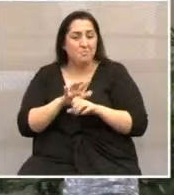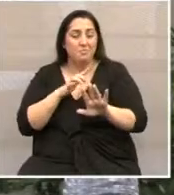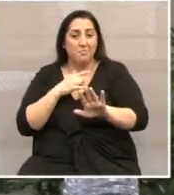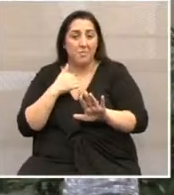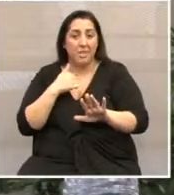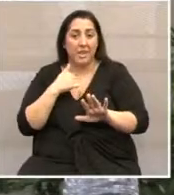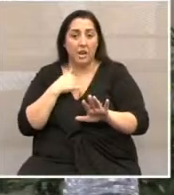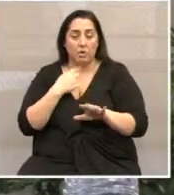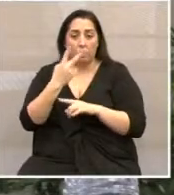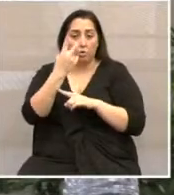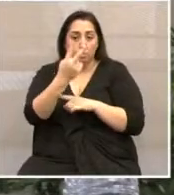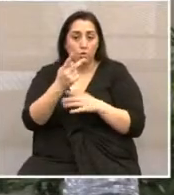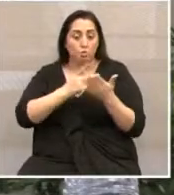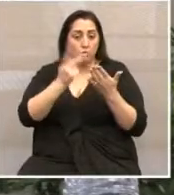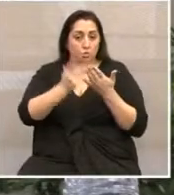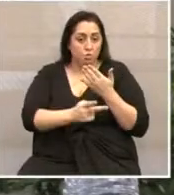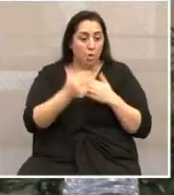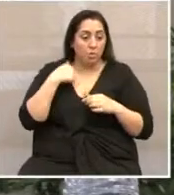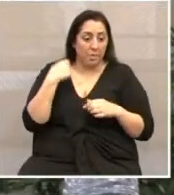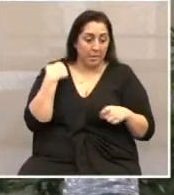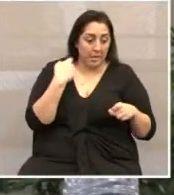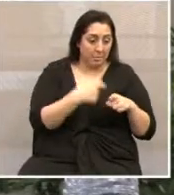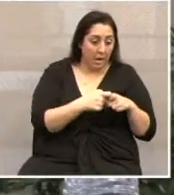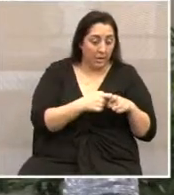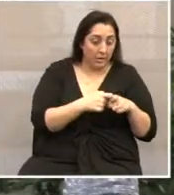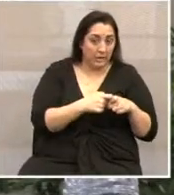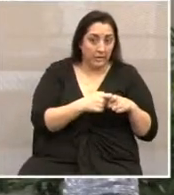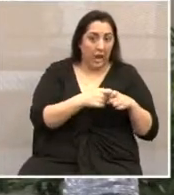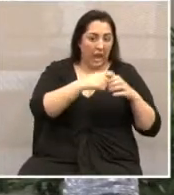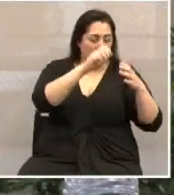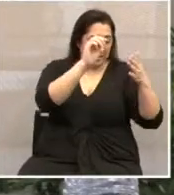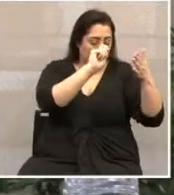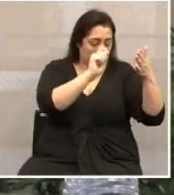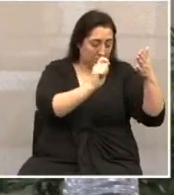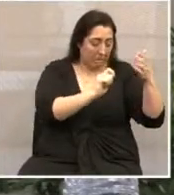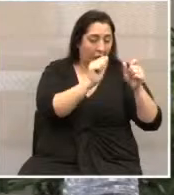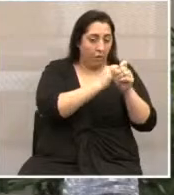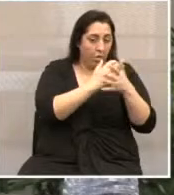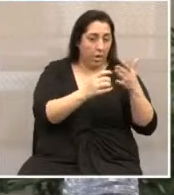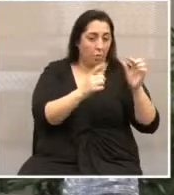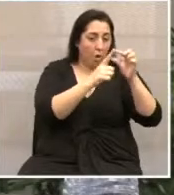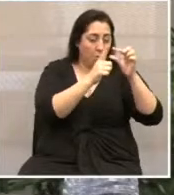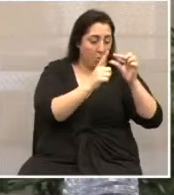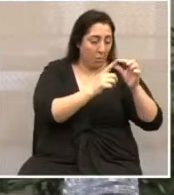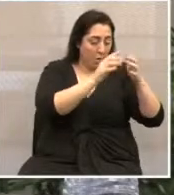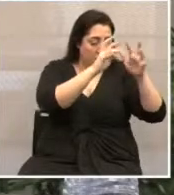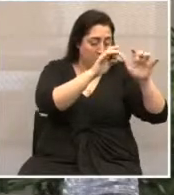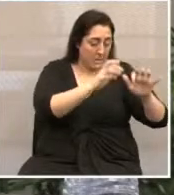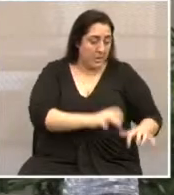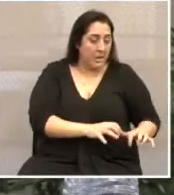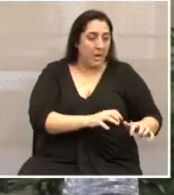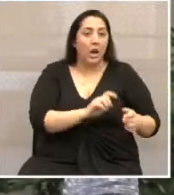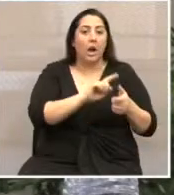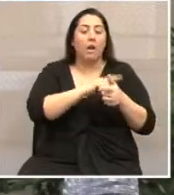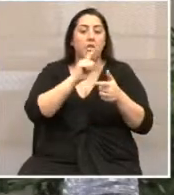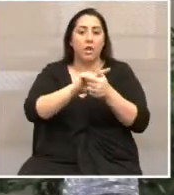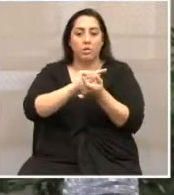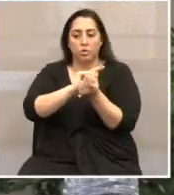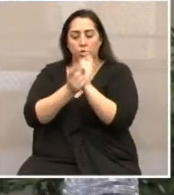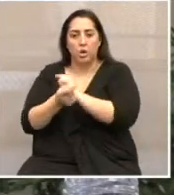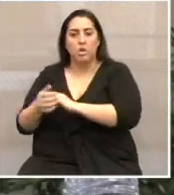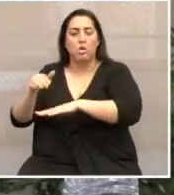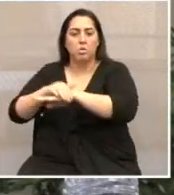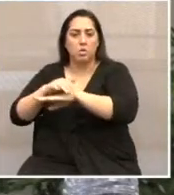we transcribed it in Spanish, I'm having it translated in English, because I want to elevate that to a higher authority other than